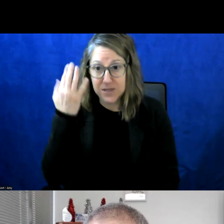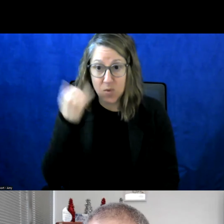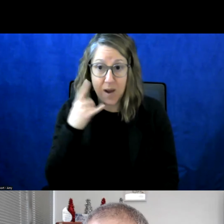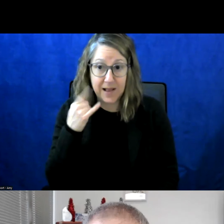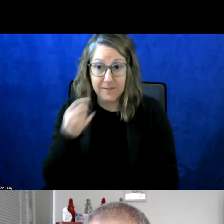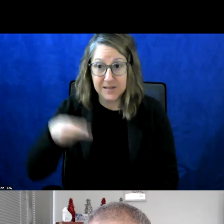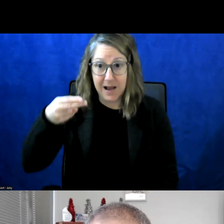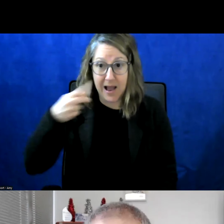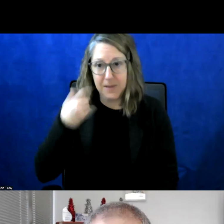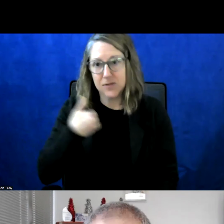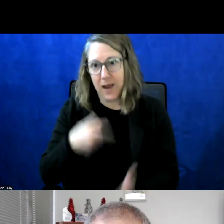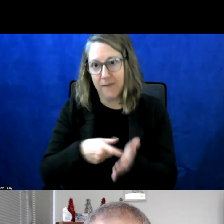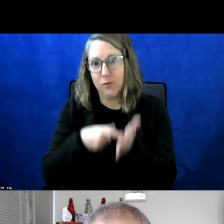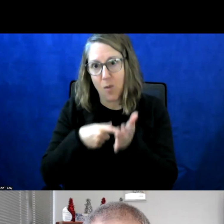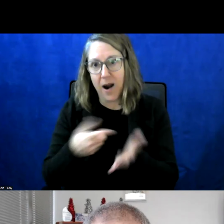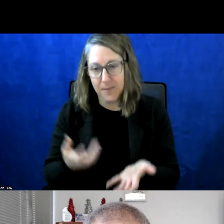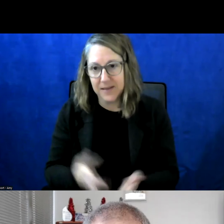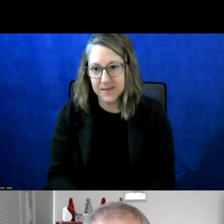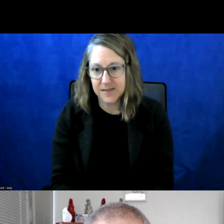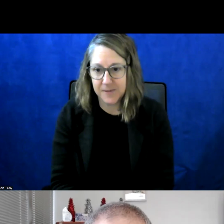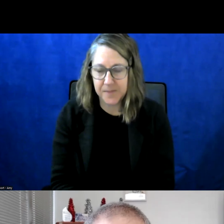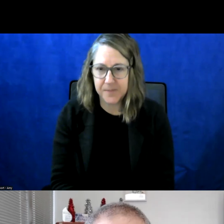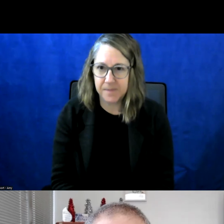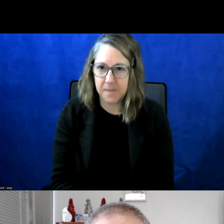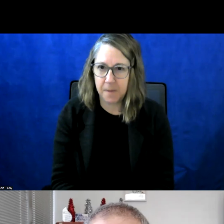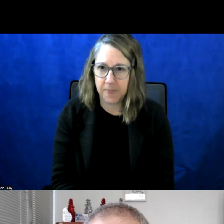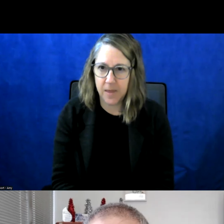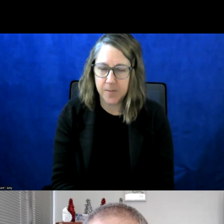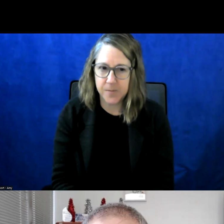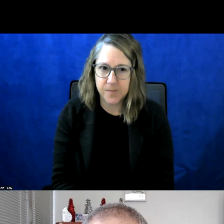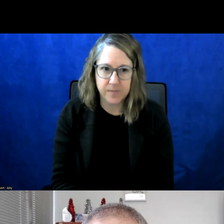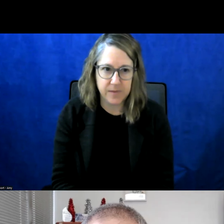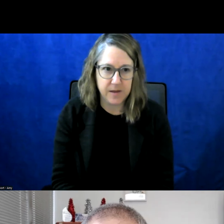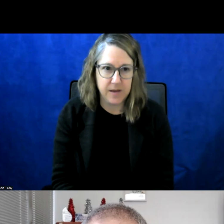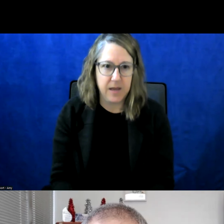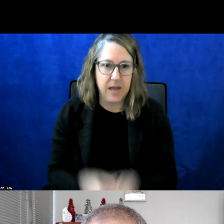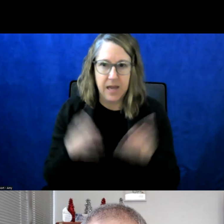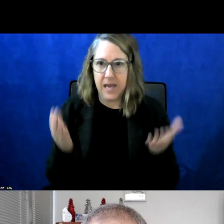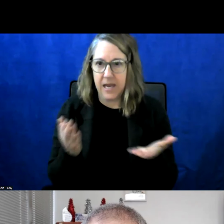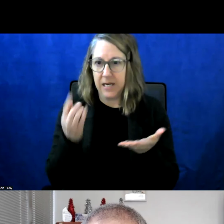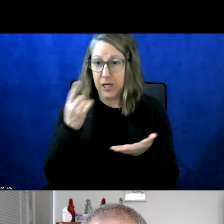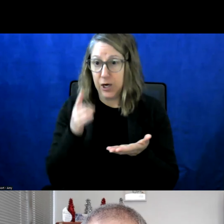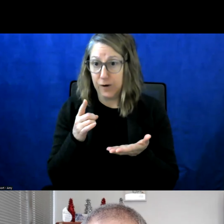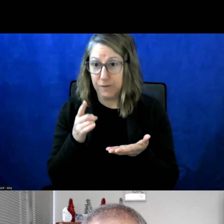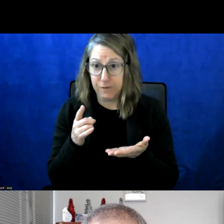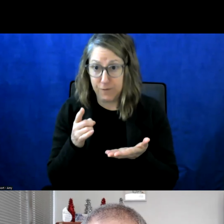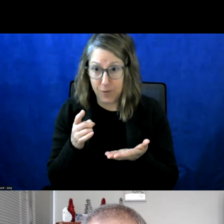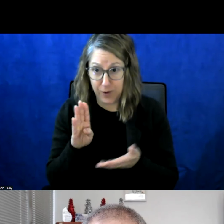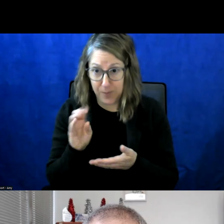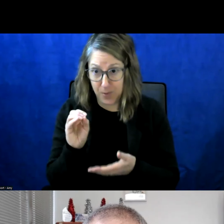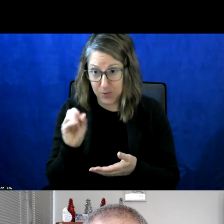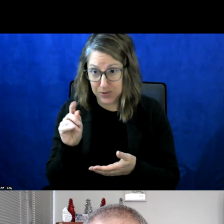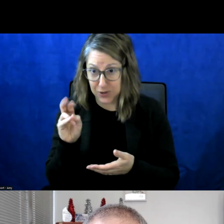because we have requirements for vaccinations. And here it is for being up to date. So we're at